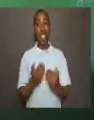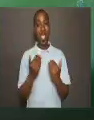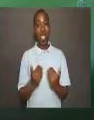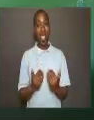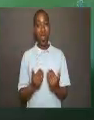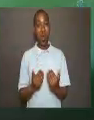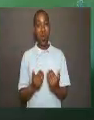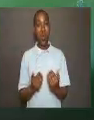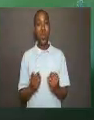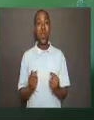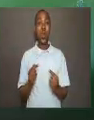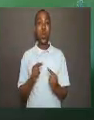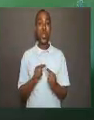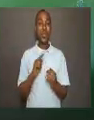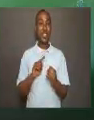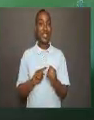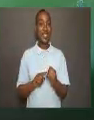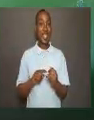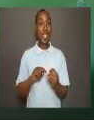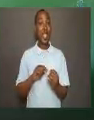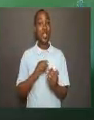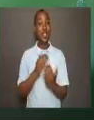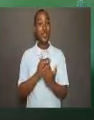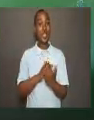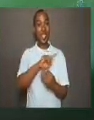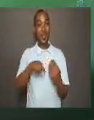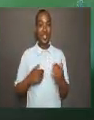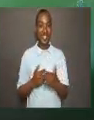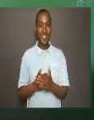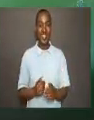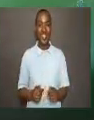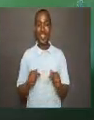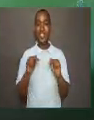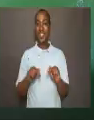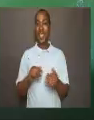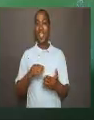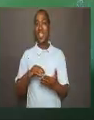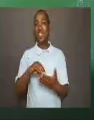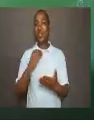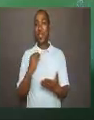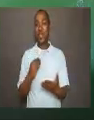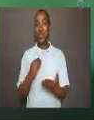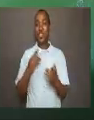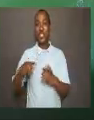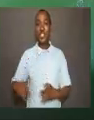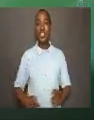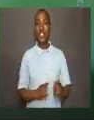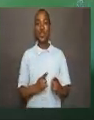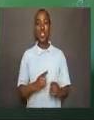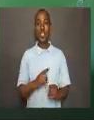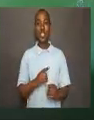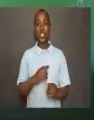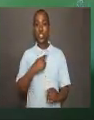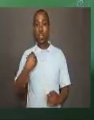We have reached the end of the lesson. Today, we learned about